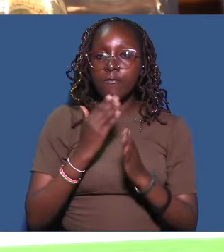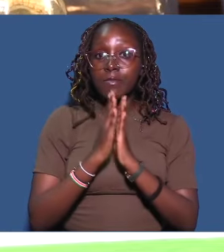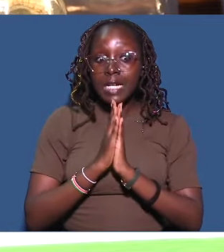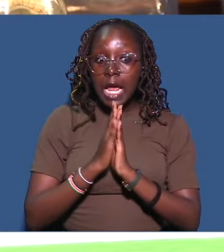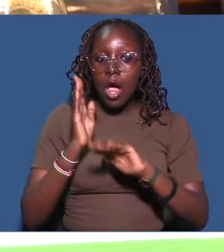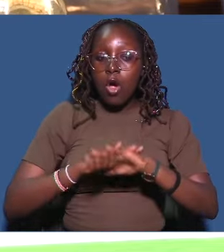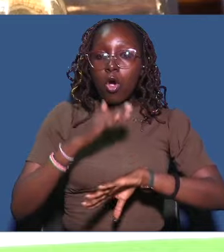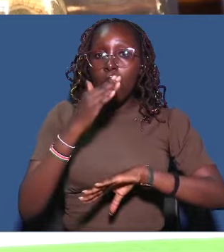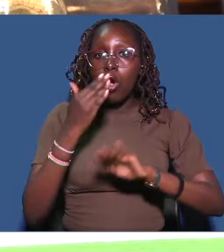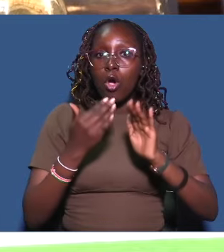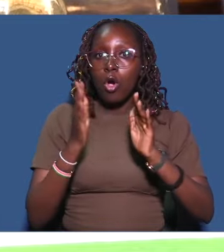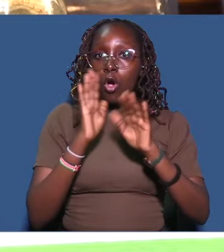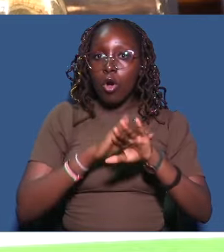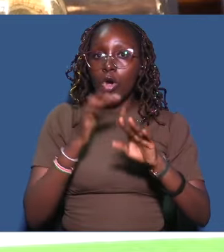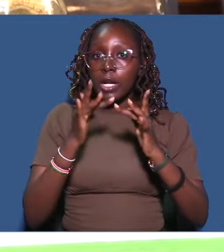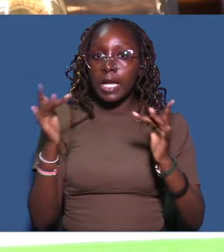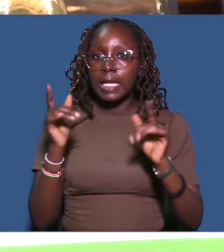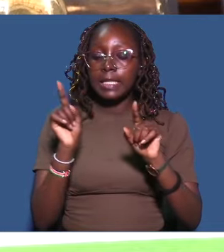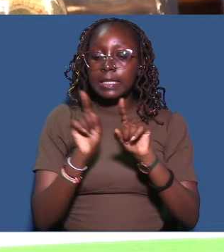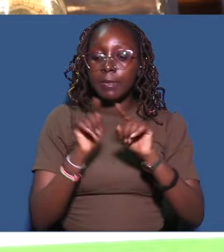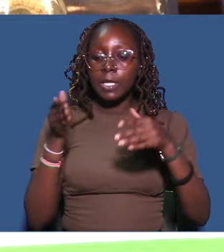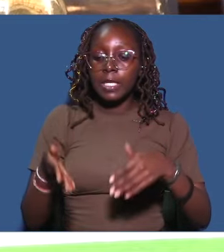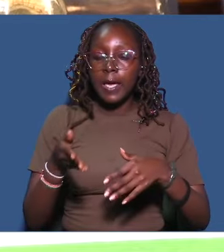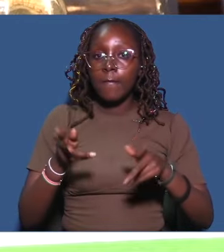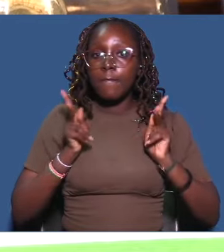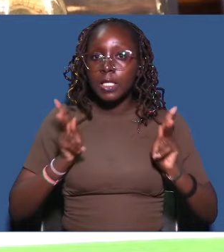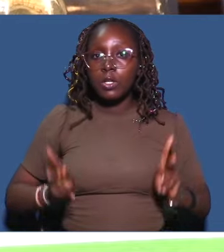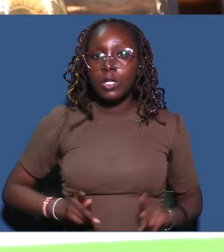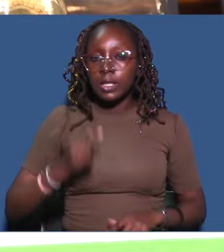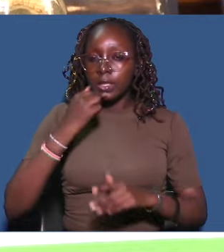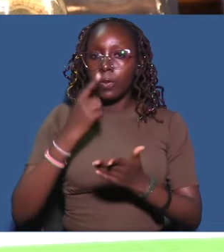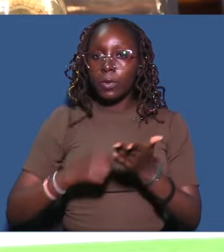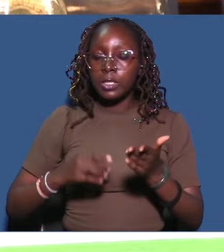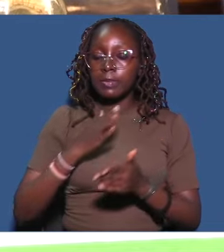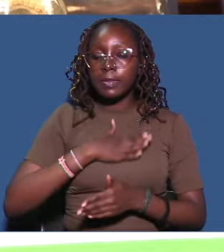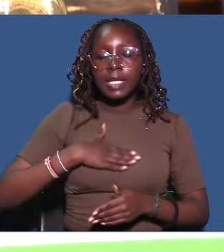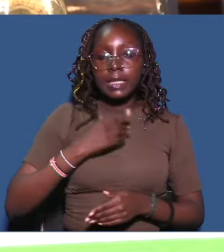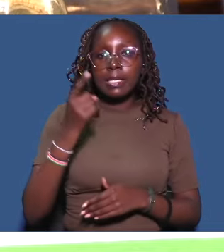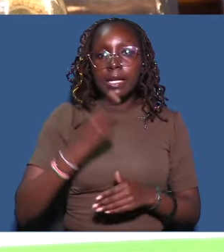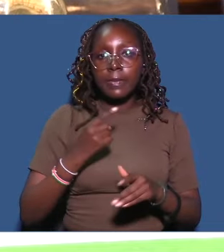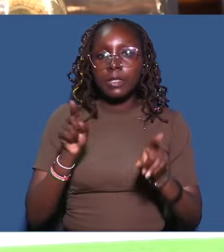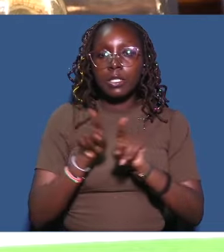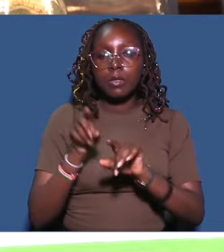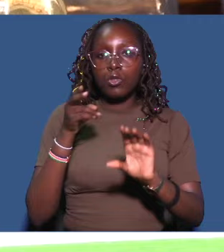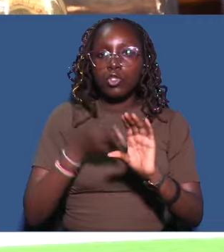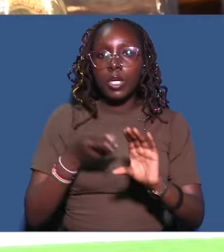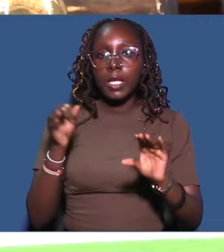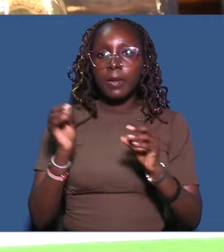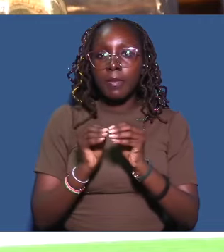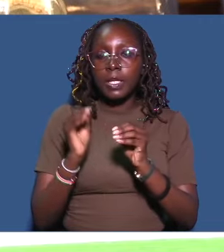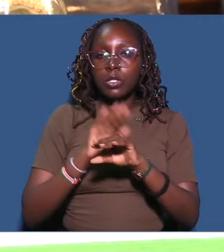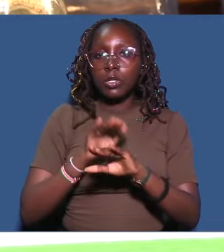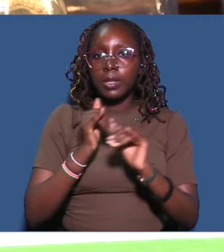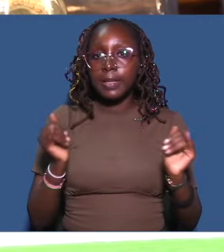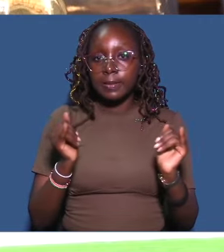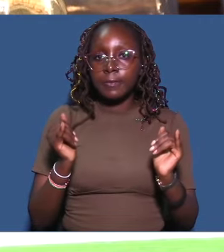on Wednesday, 5:30 in the evening, I tell them we have the evening prayers. Please come. And then most of them set that